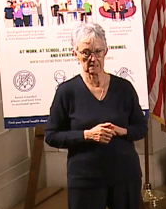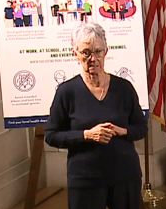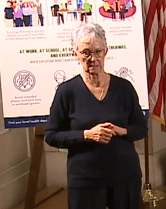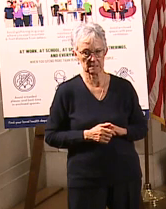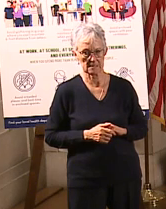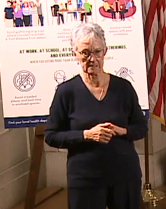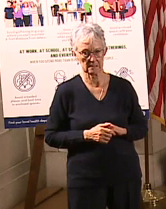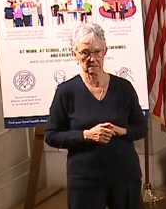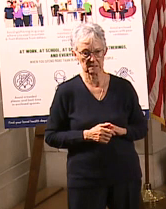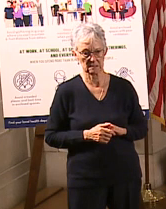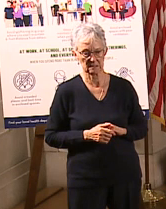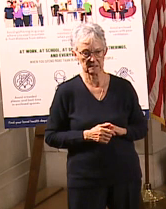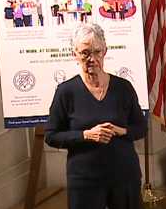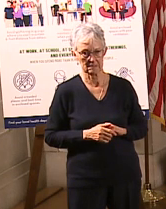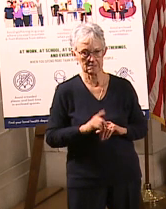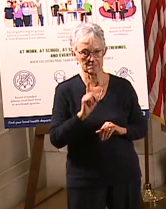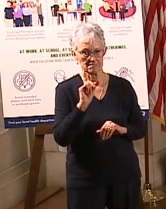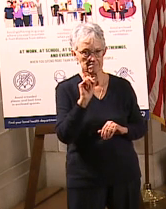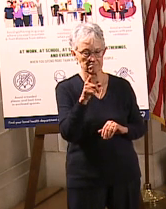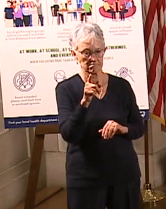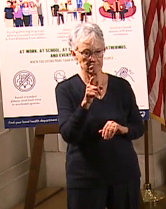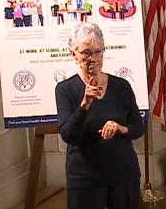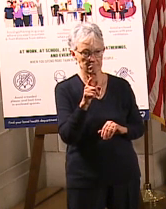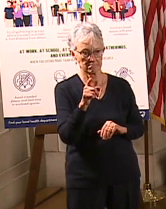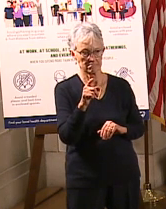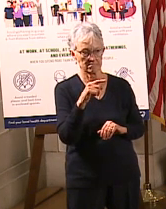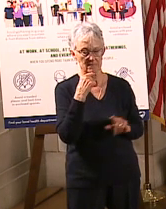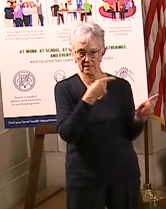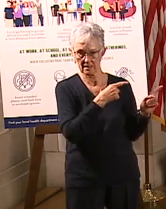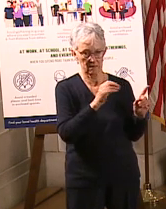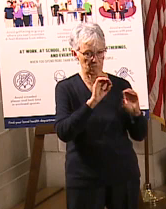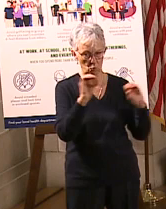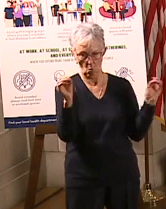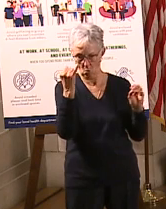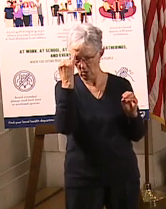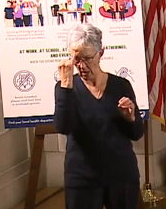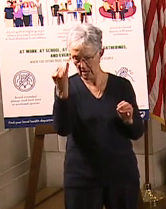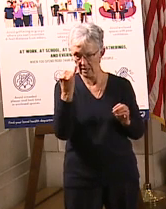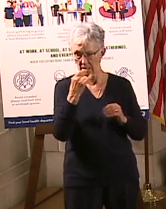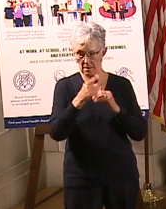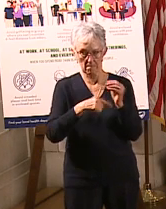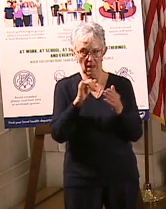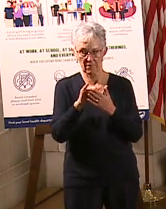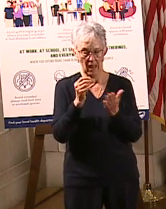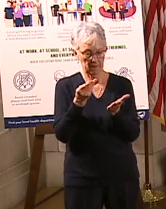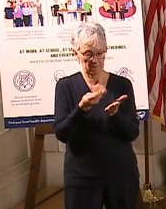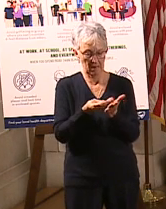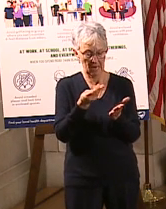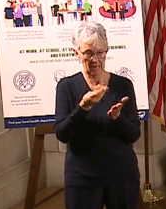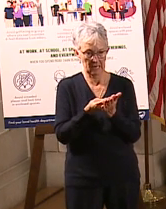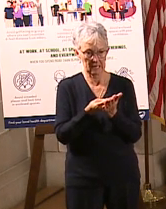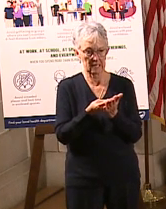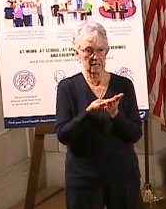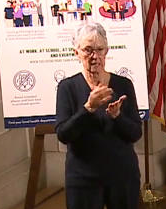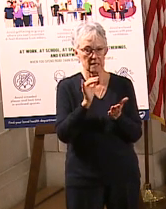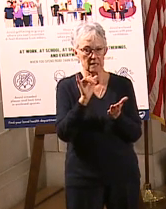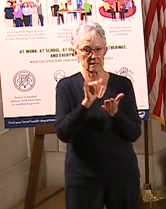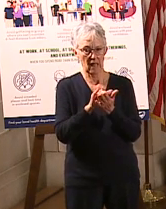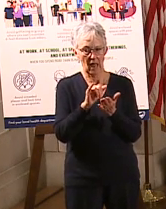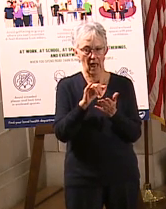the Defense Fund? Right. Had absolutely no idea, nor did any of my peers in